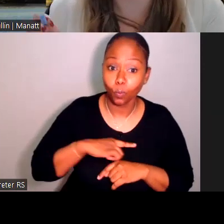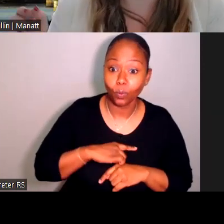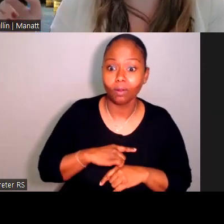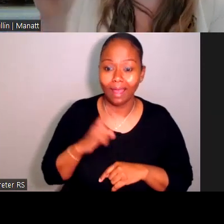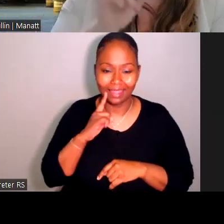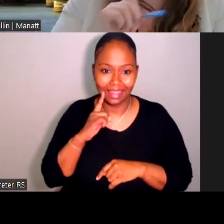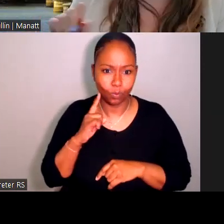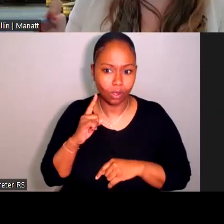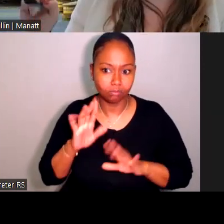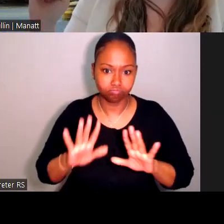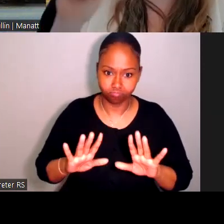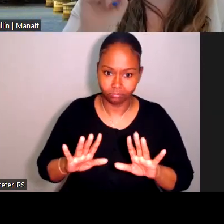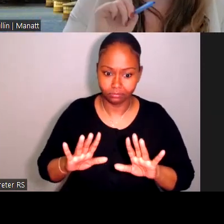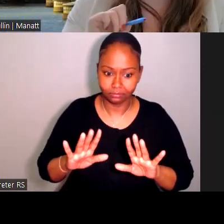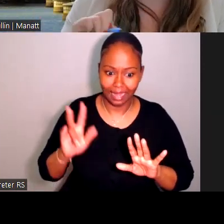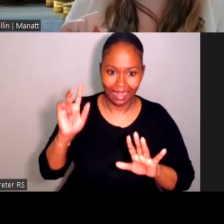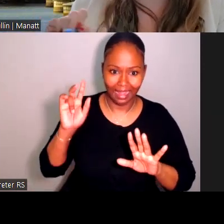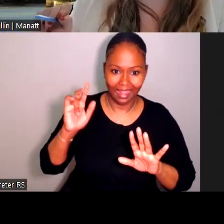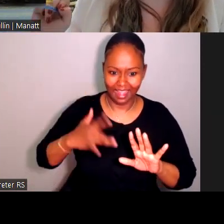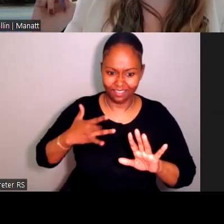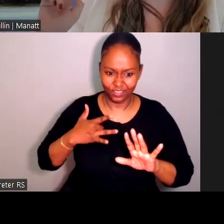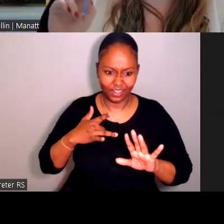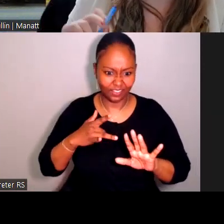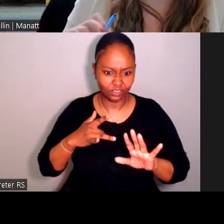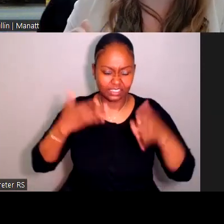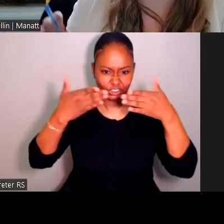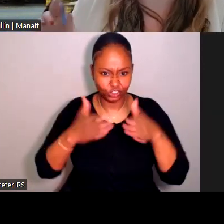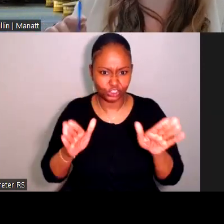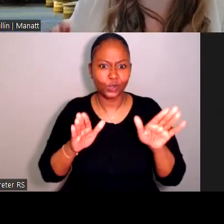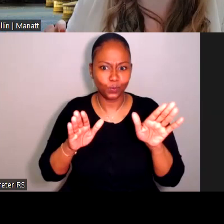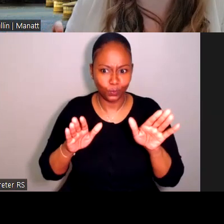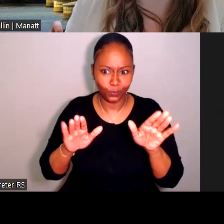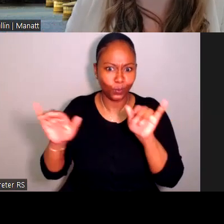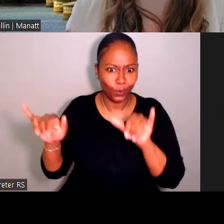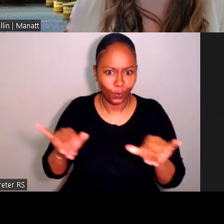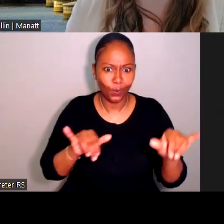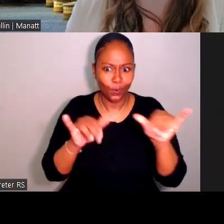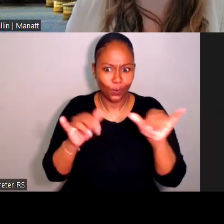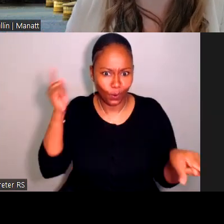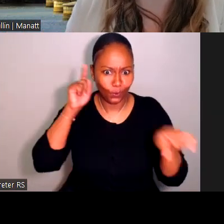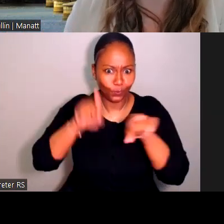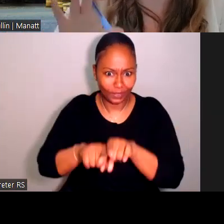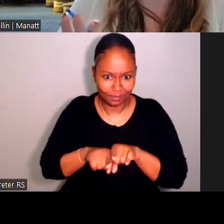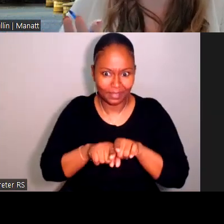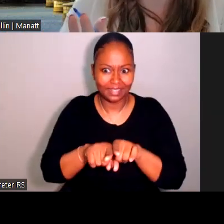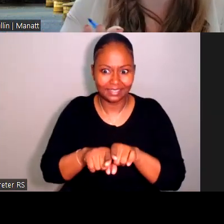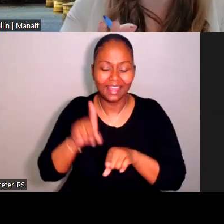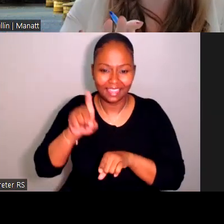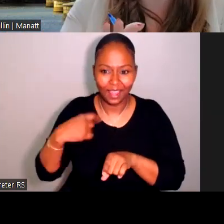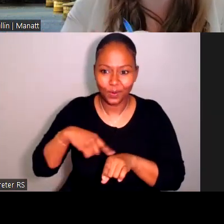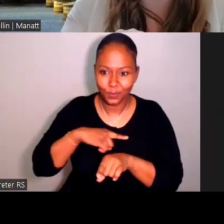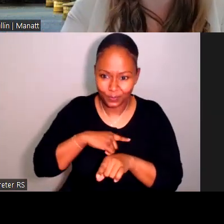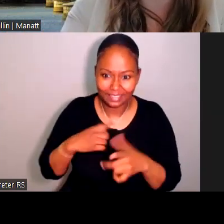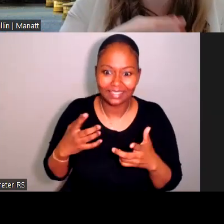I'm hearing a general agreement that there needs to be a way to ensure that someone who might, again, acknowledging that that's not